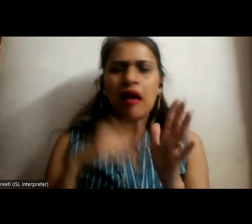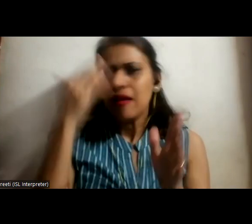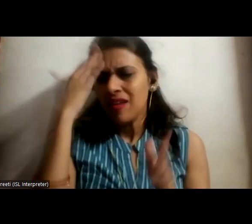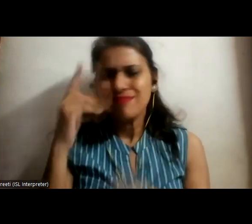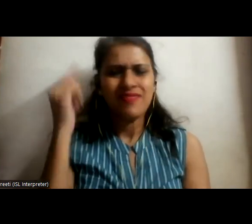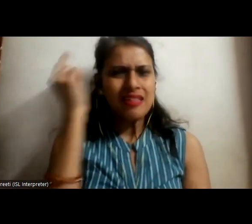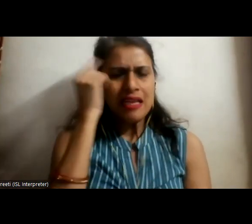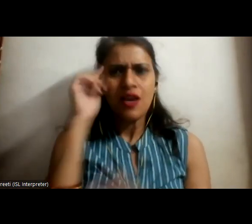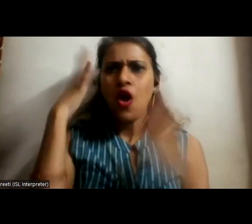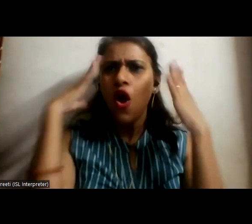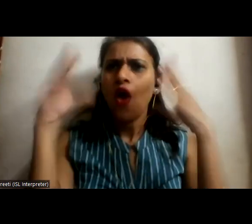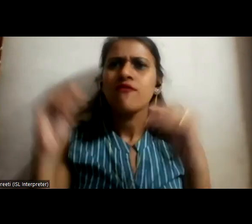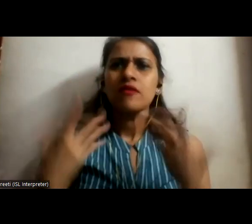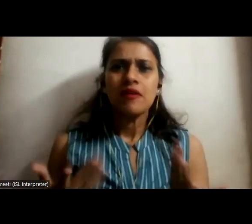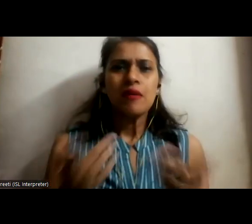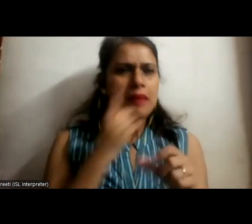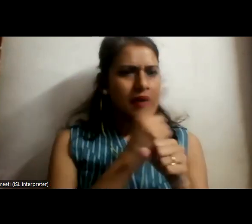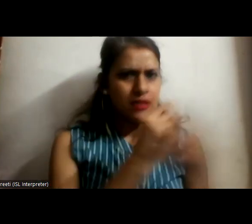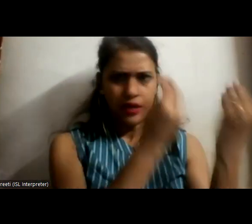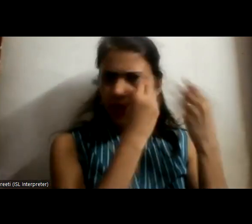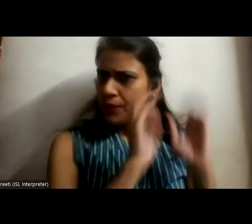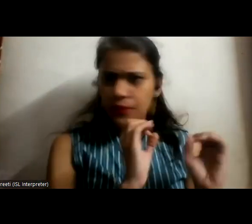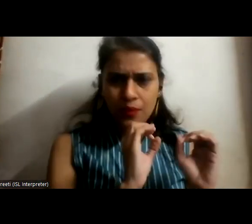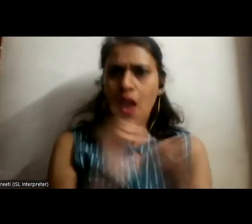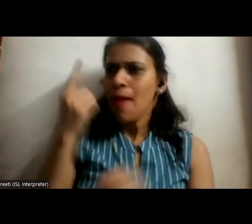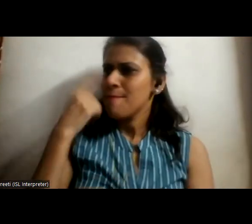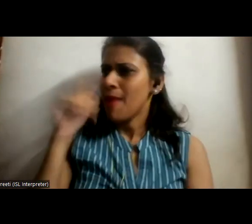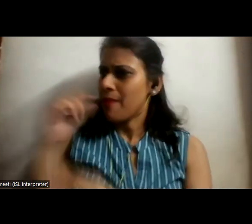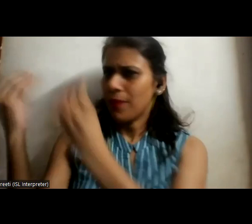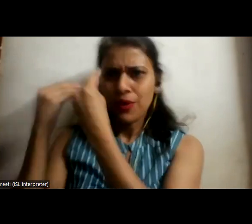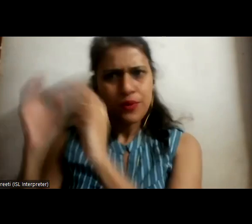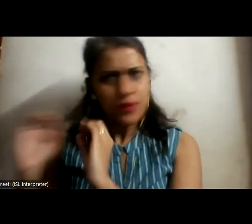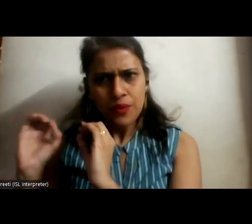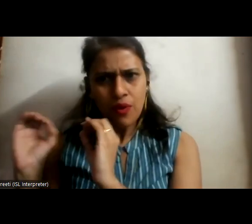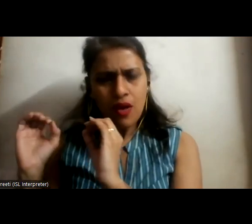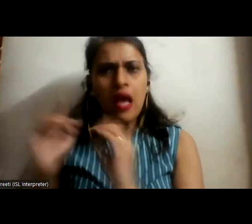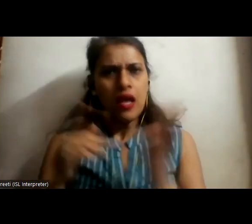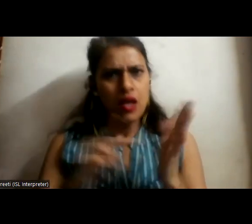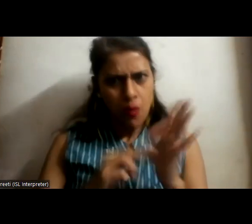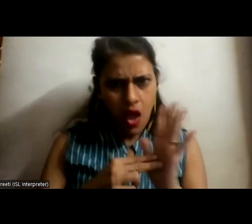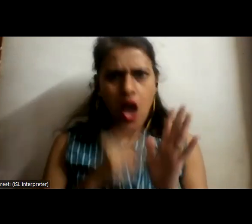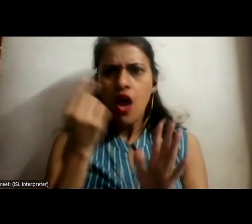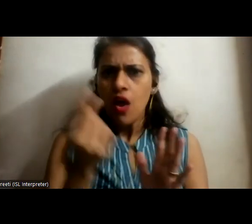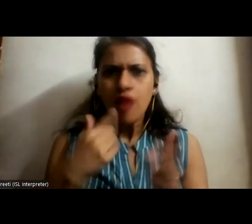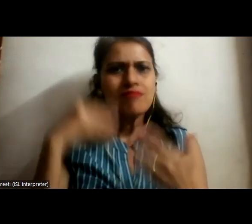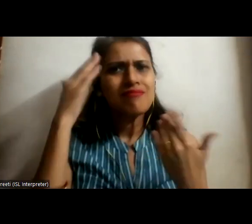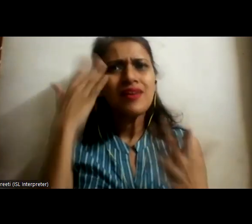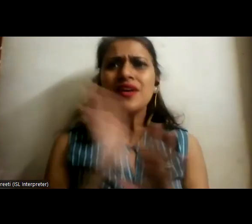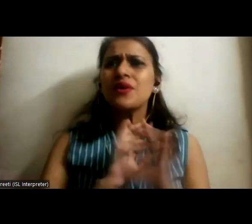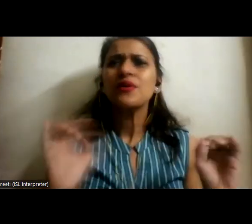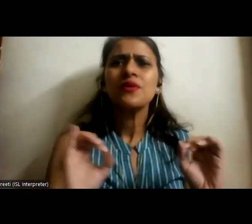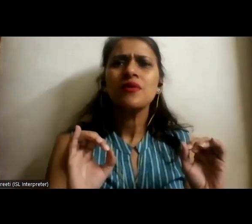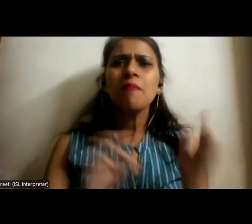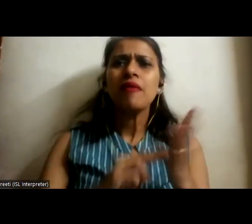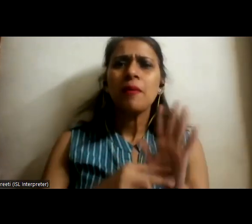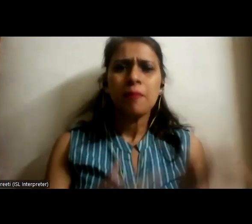it. Neither our teachers have spoken about it, neither our parents have spoken about it the way it should have been. So, and I felt this